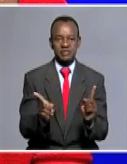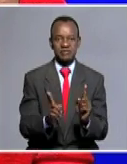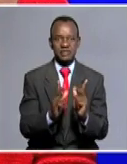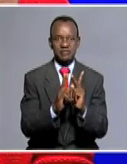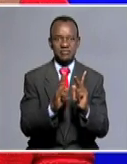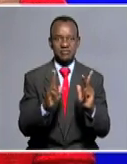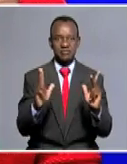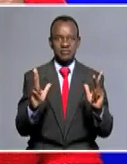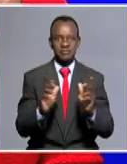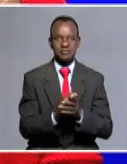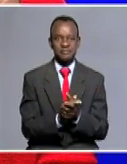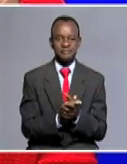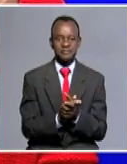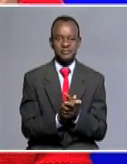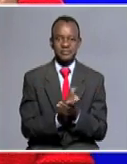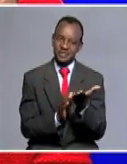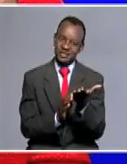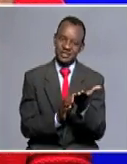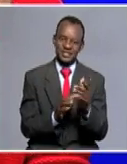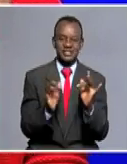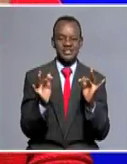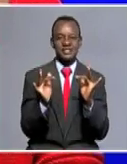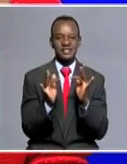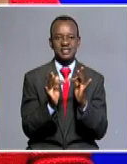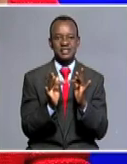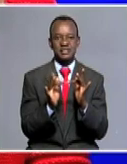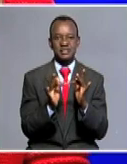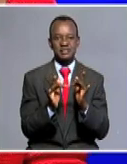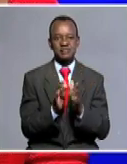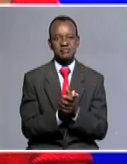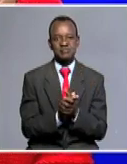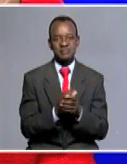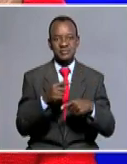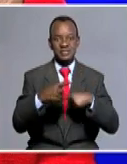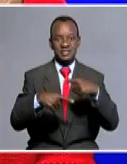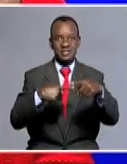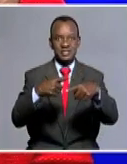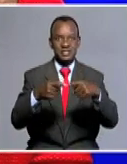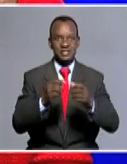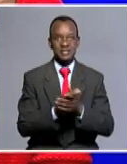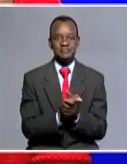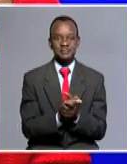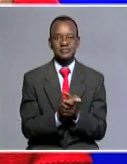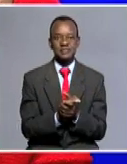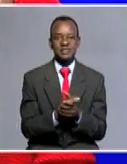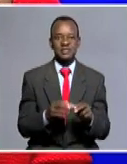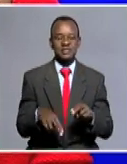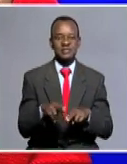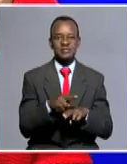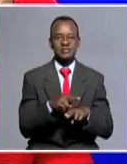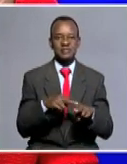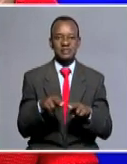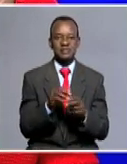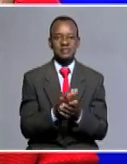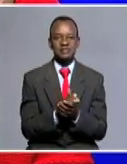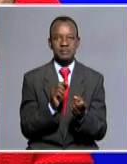through laws. So that is the internet governance system. The YouthCom itself was really just a platform